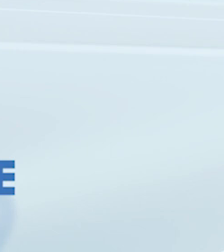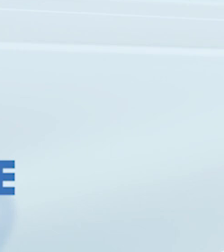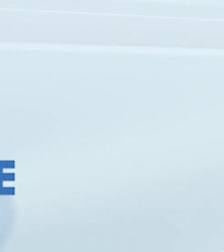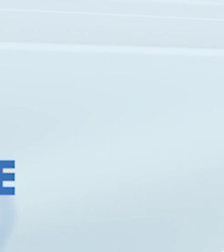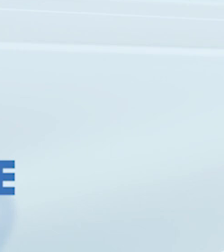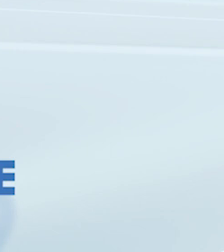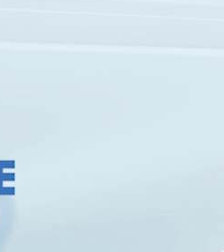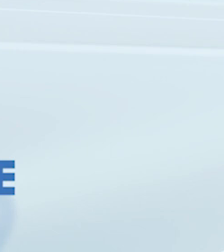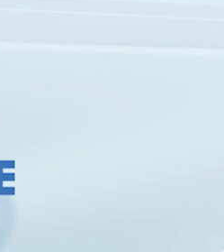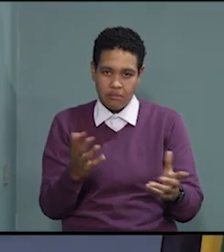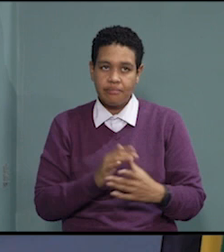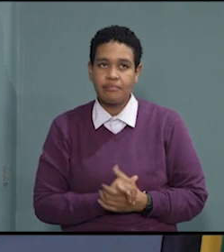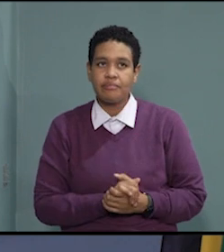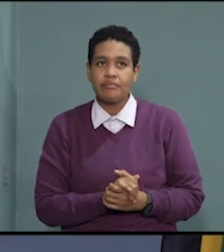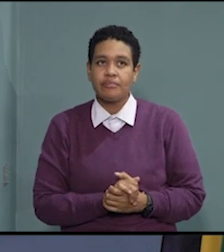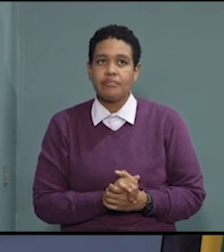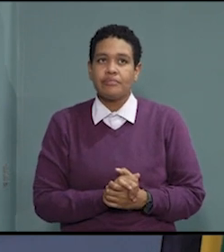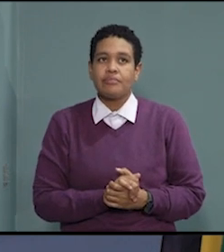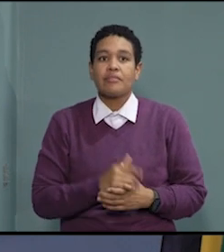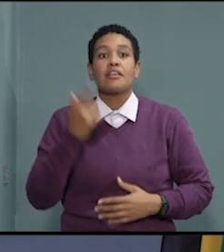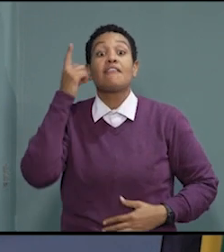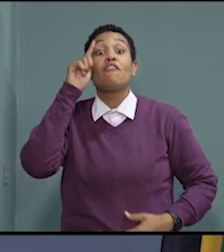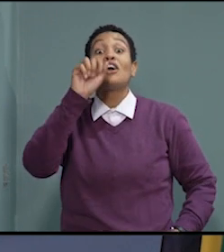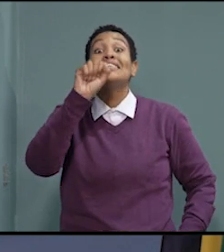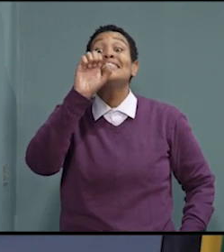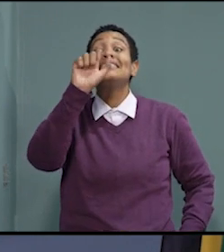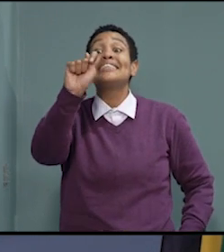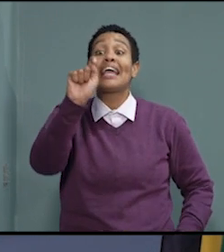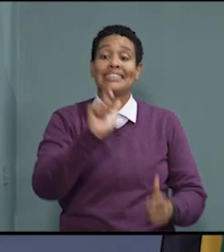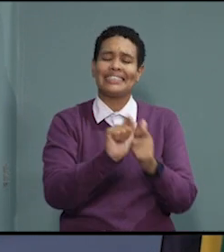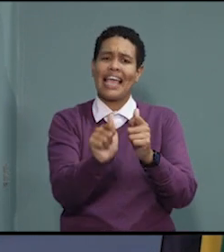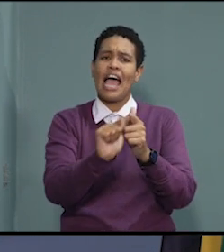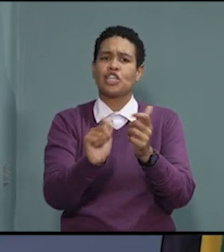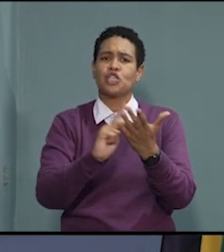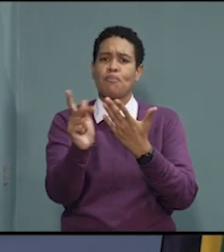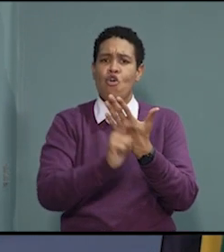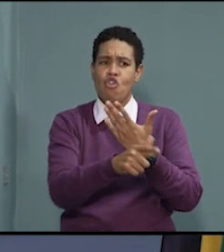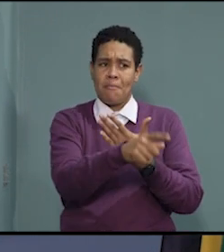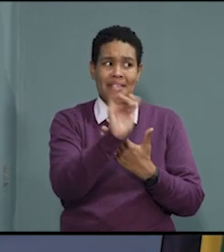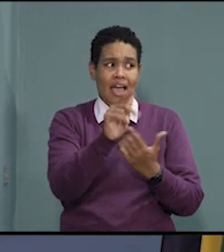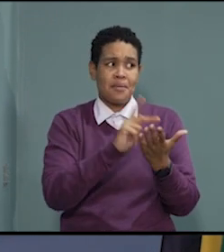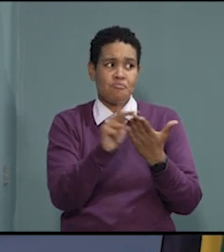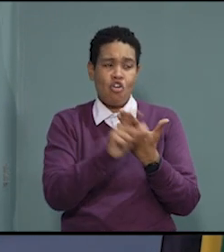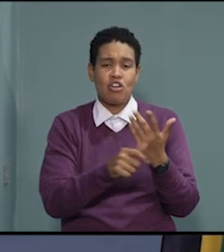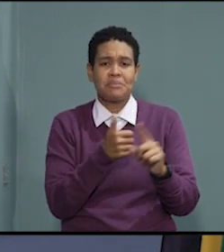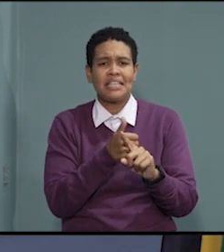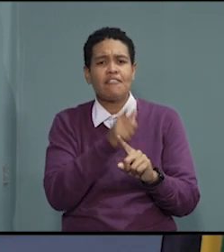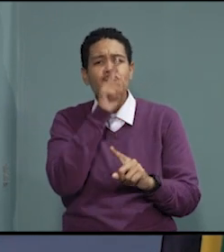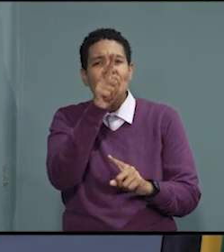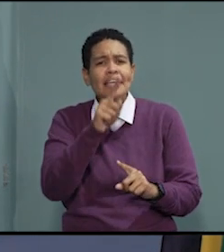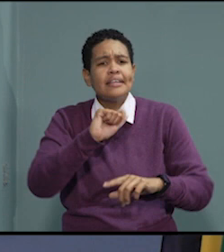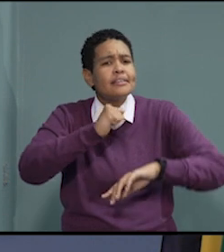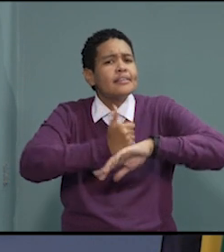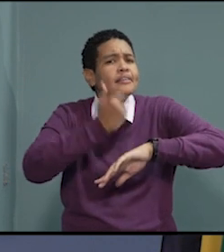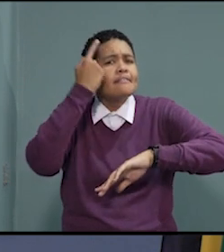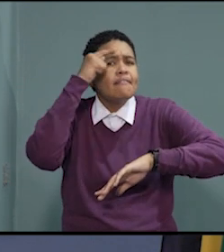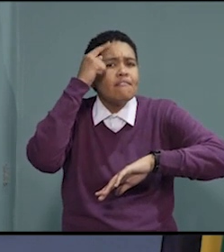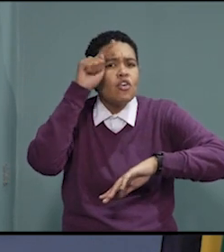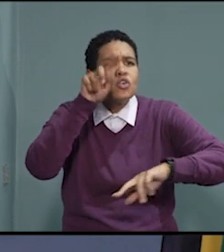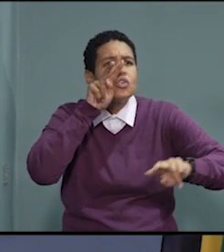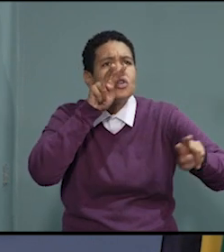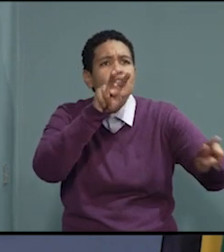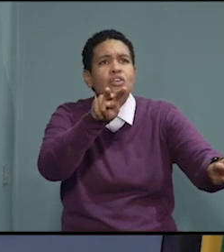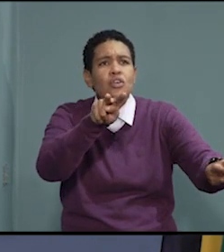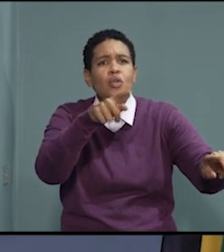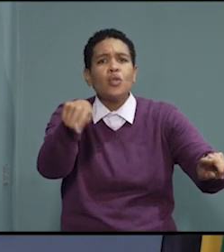277,000 applications. For the Set Cash program, which is a program designed to cater to those